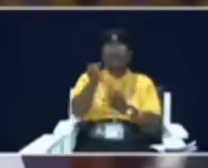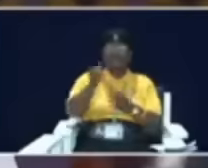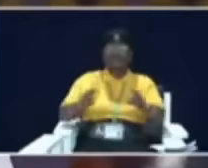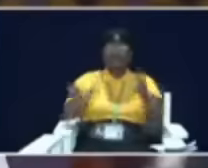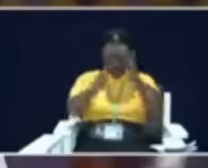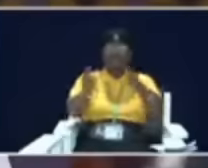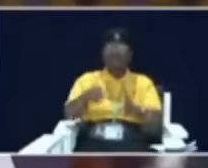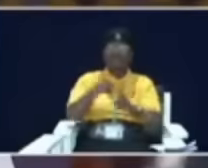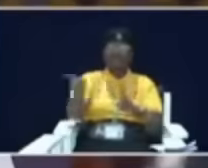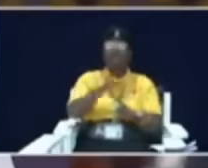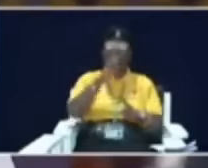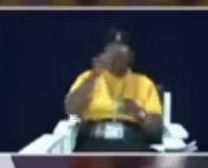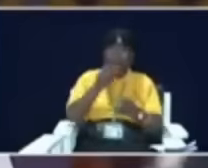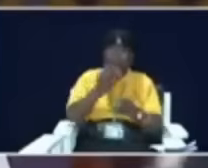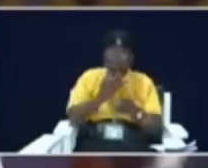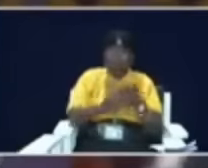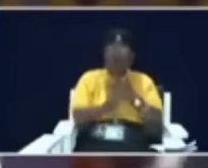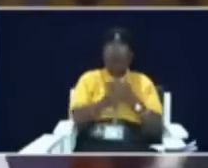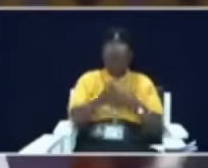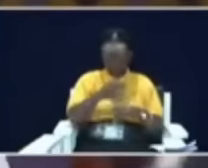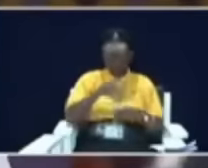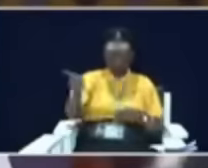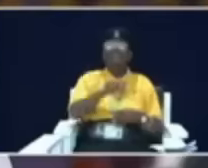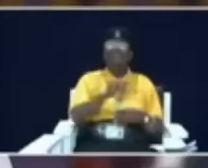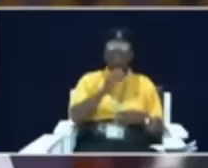When you were born, and you were born black,